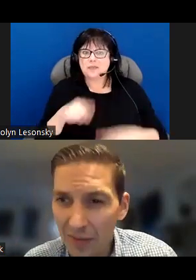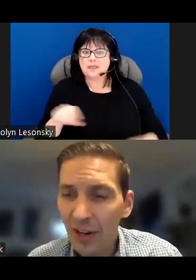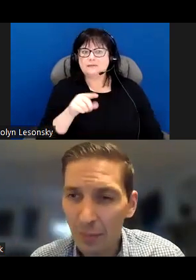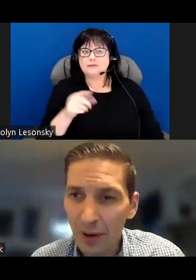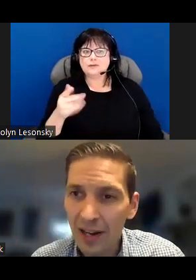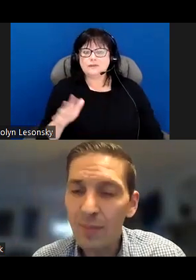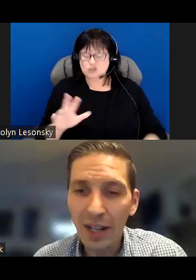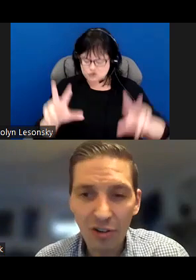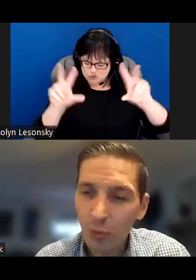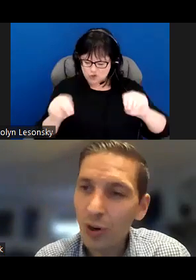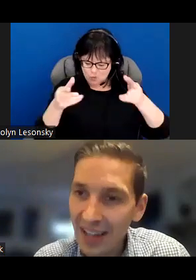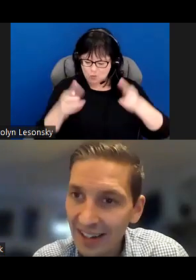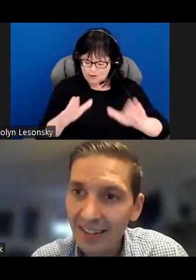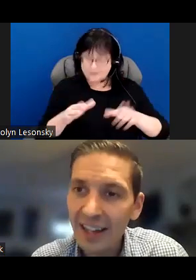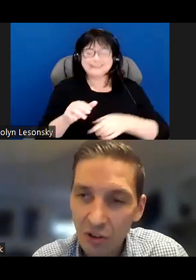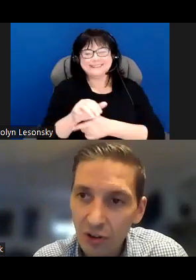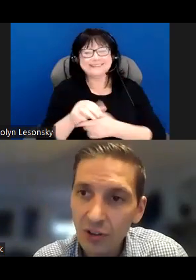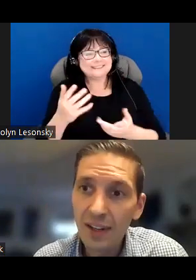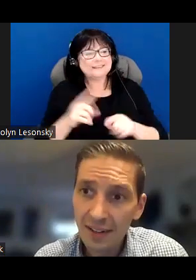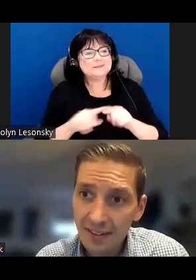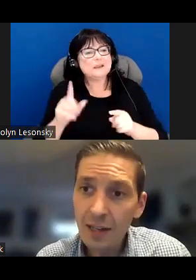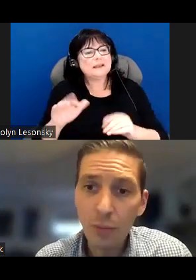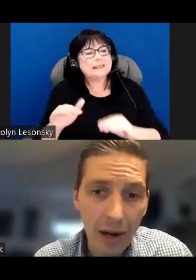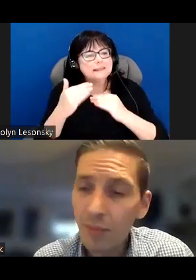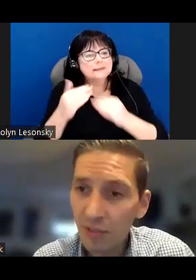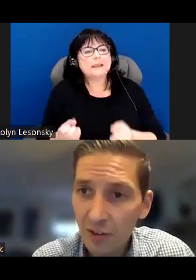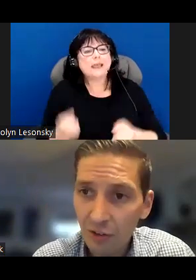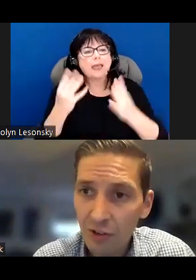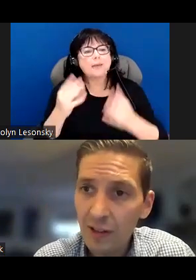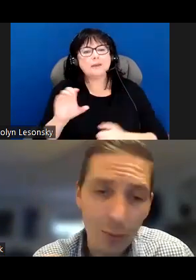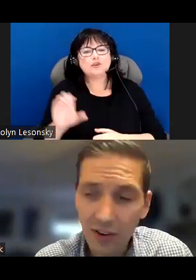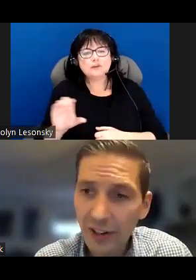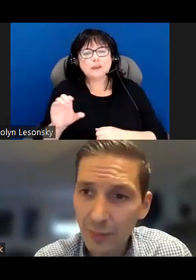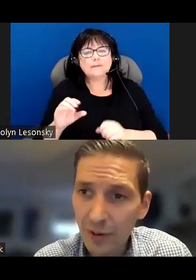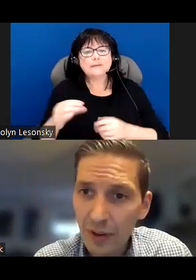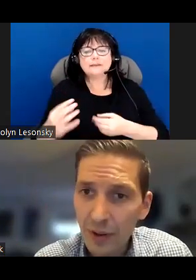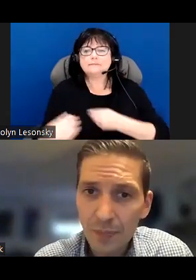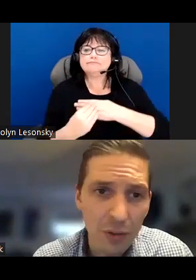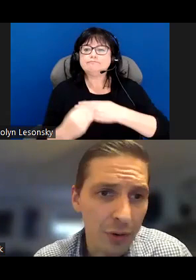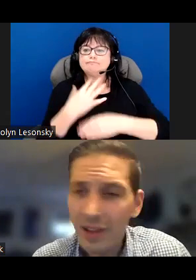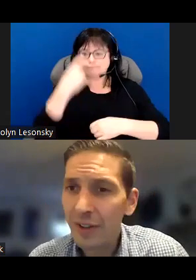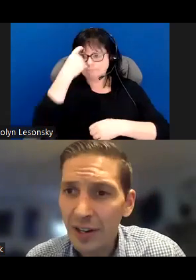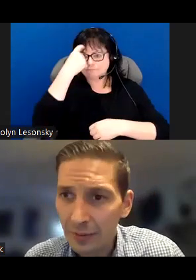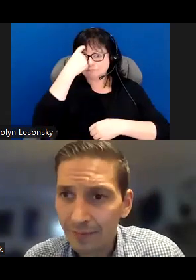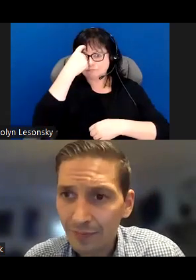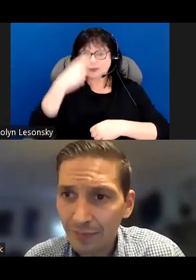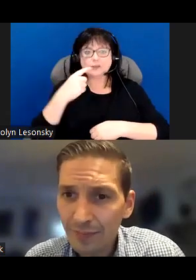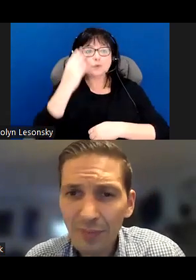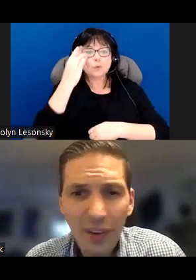stimulant we're giving our brain to make sure we're getting that good, deep REM cycle sleep like we talked about throughout that